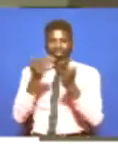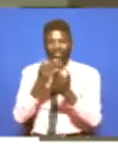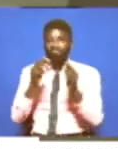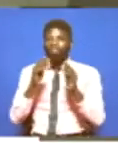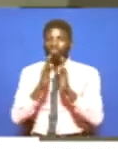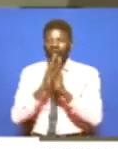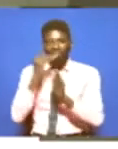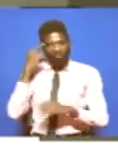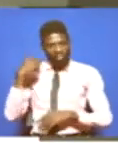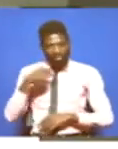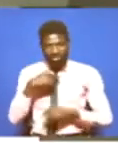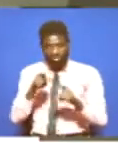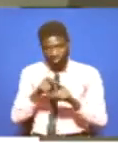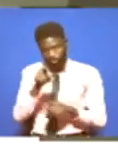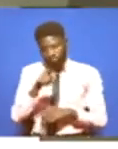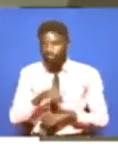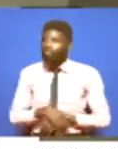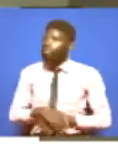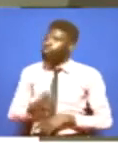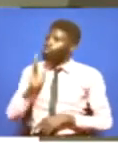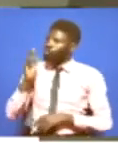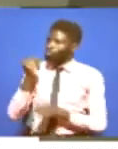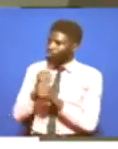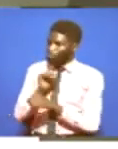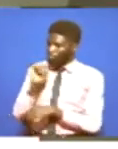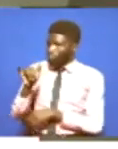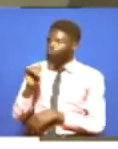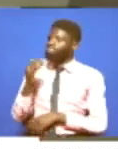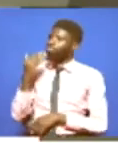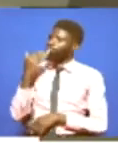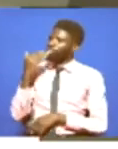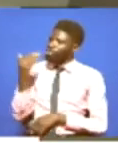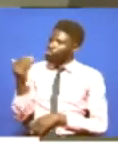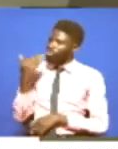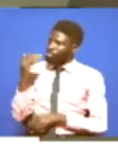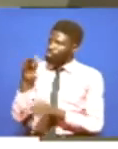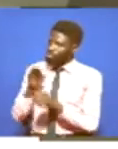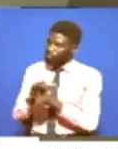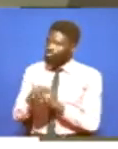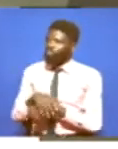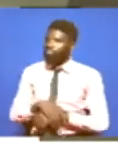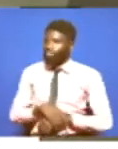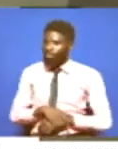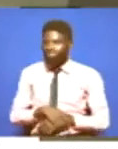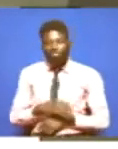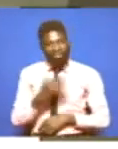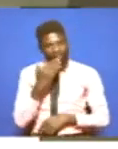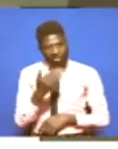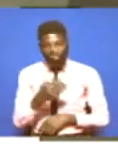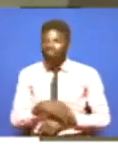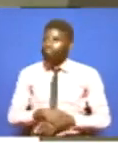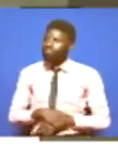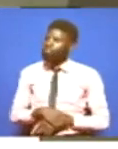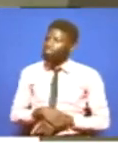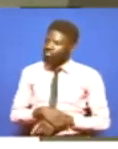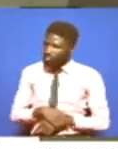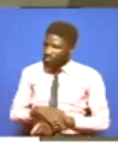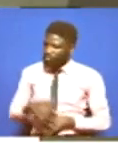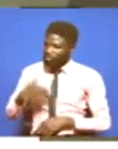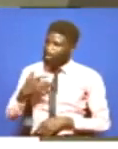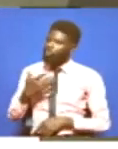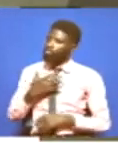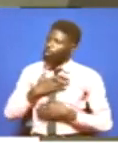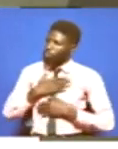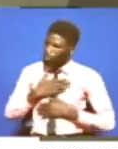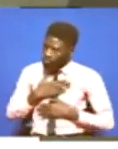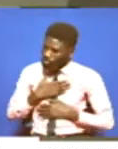Quresh. Will do so. Thank you, sir. Thank you very much. Asante sana. Wana Kathangu. Nashukuru sana. It's been an extreme privilege. Yes. You're a